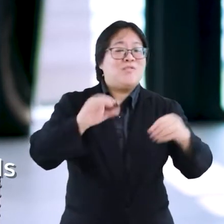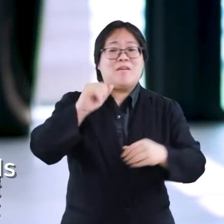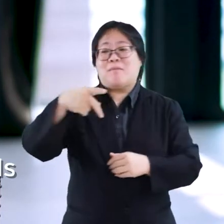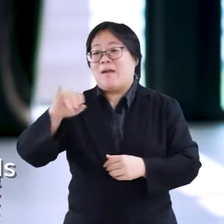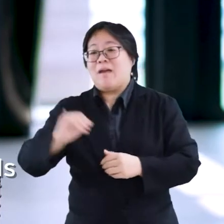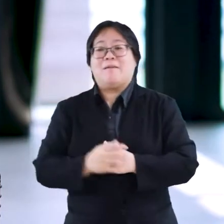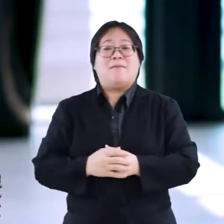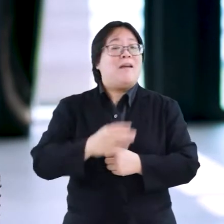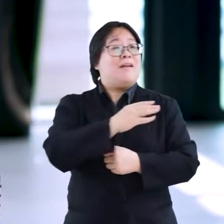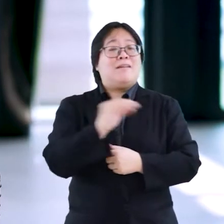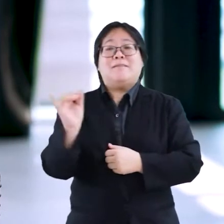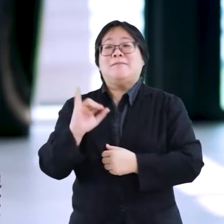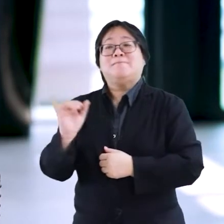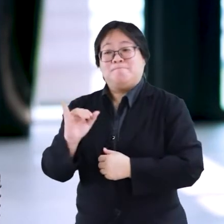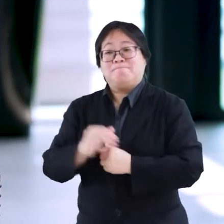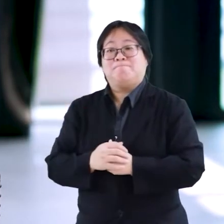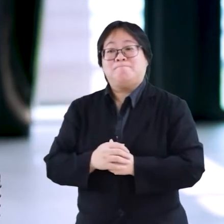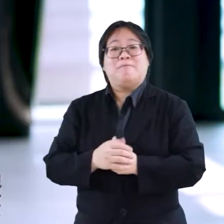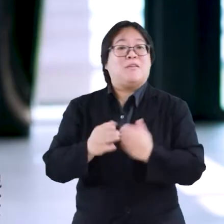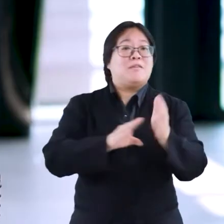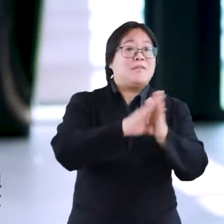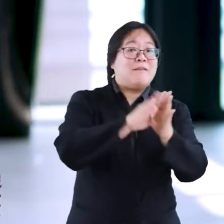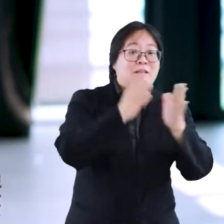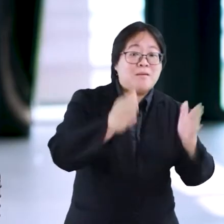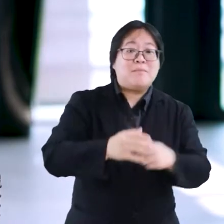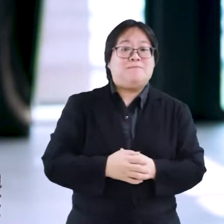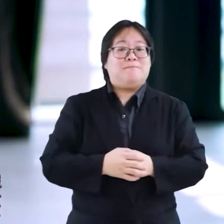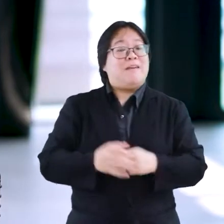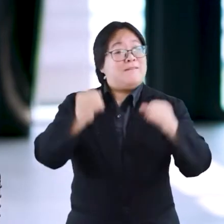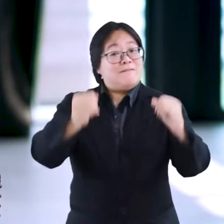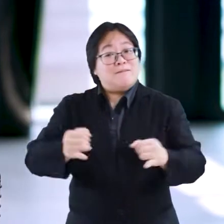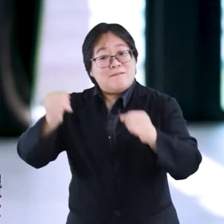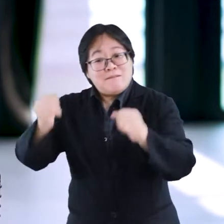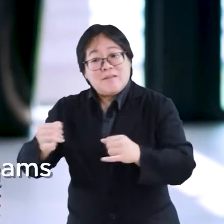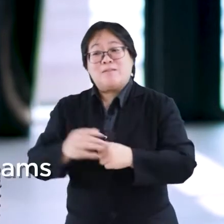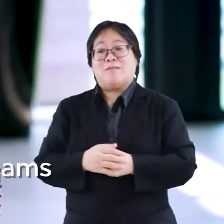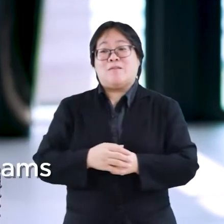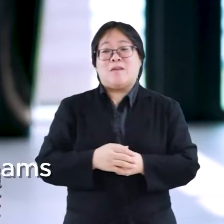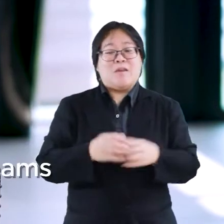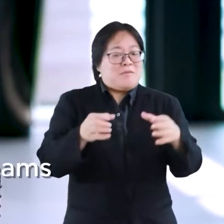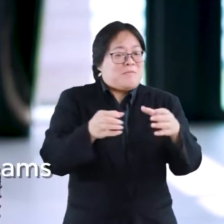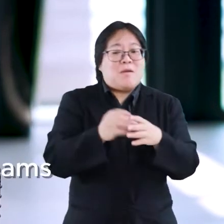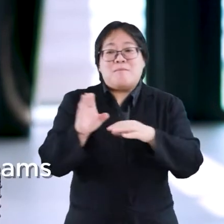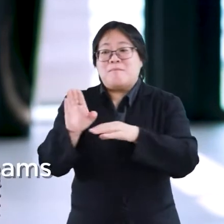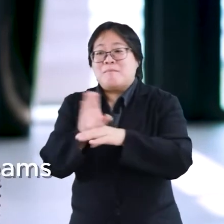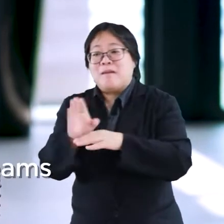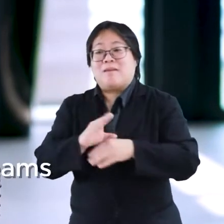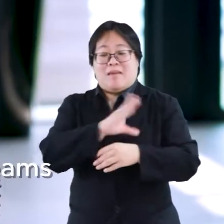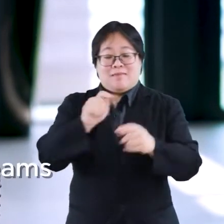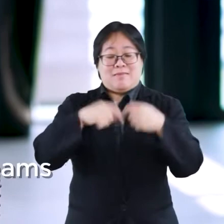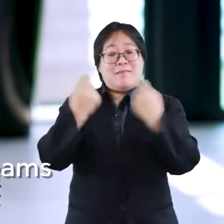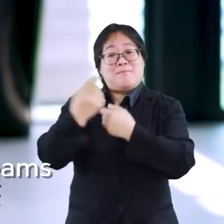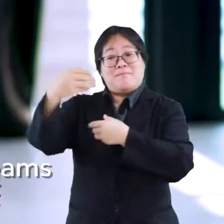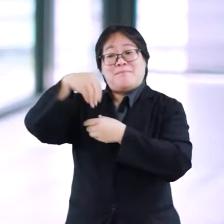of APIs, and likewise the developers, individuals as well as small businesses, and